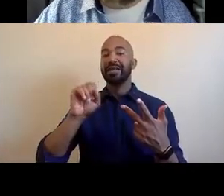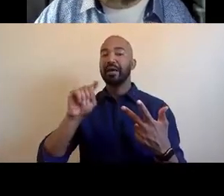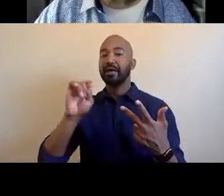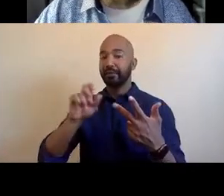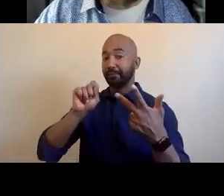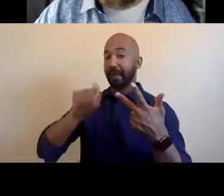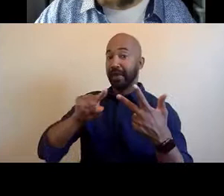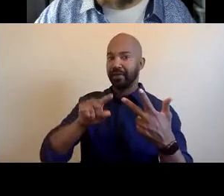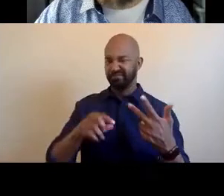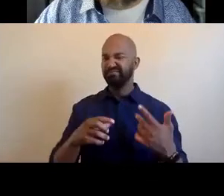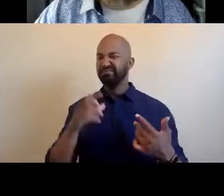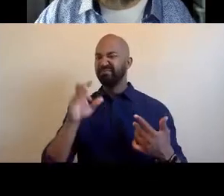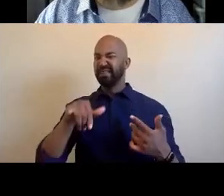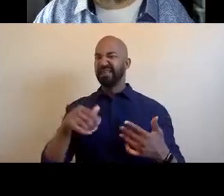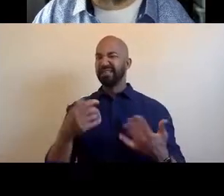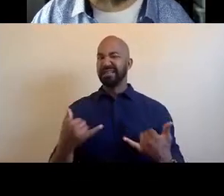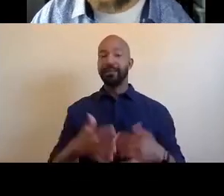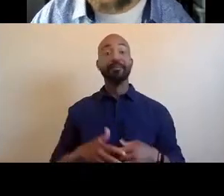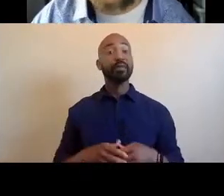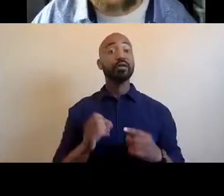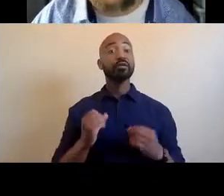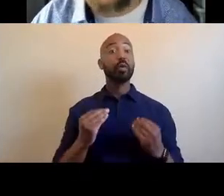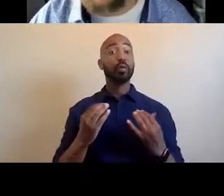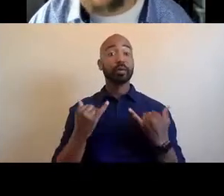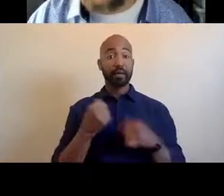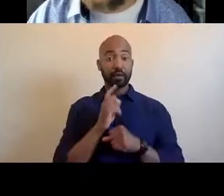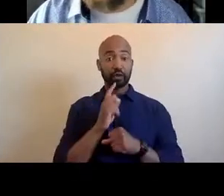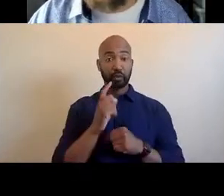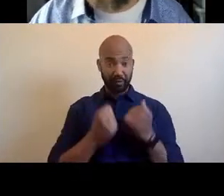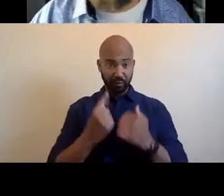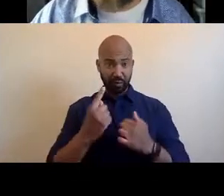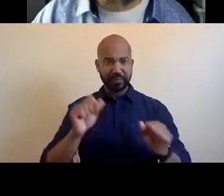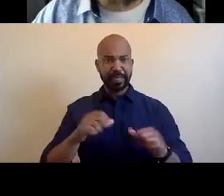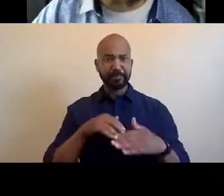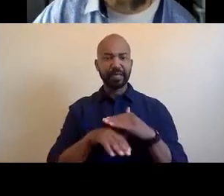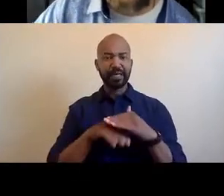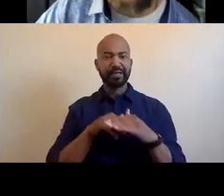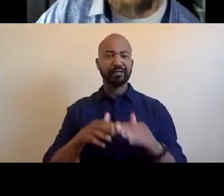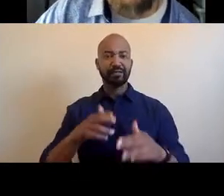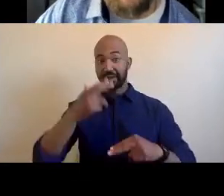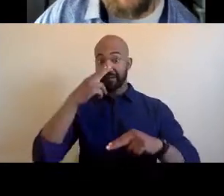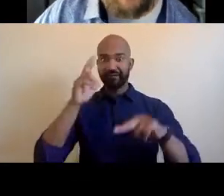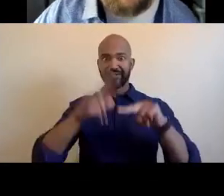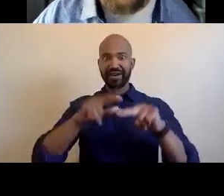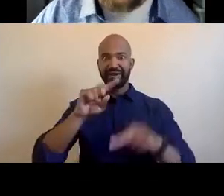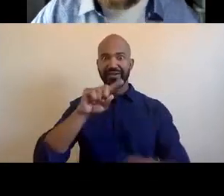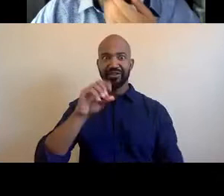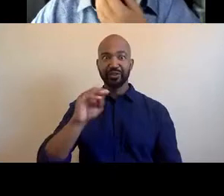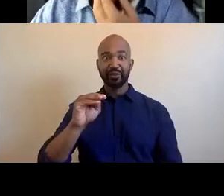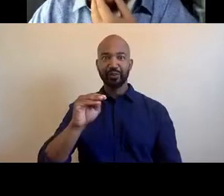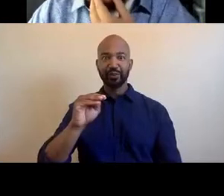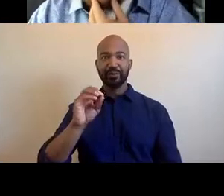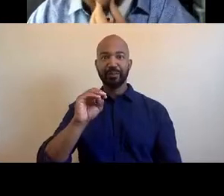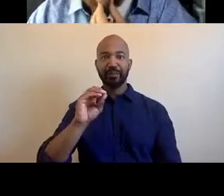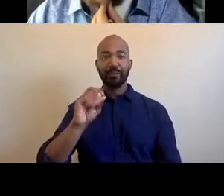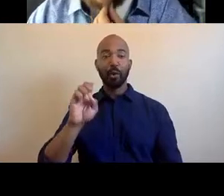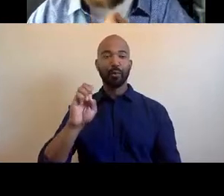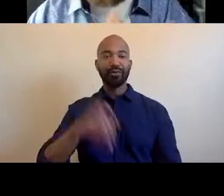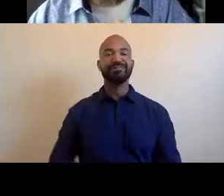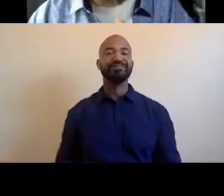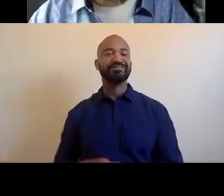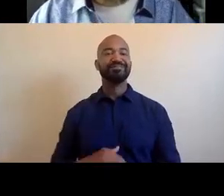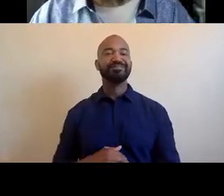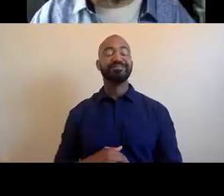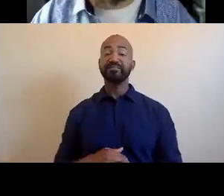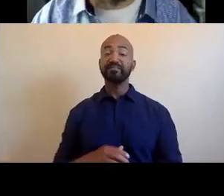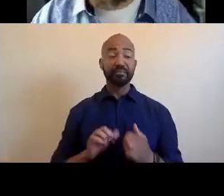set us up a little bit tonight, make sure that everybody knows how to access the fun Zoom mode. So how